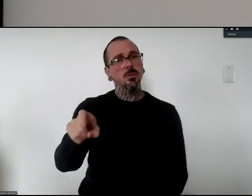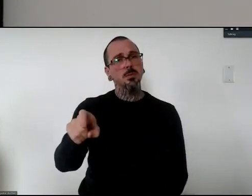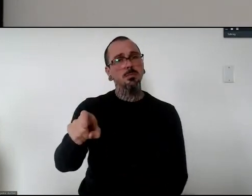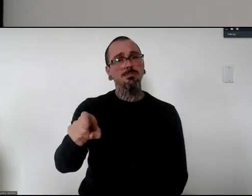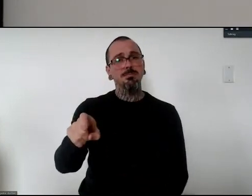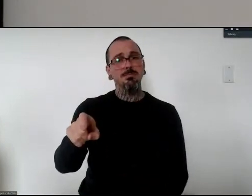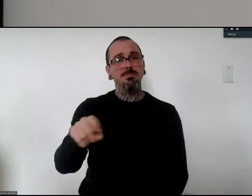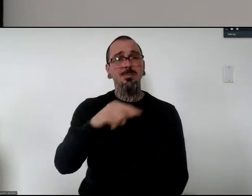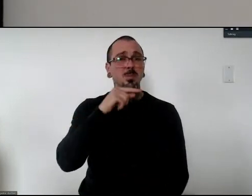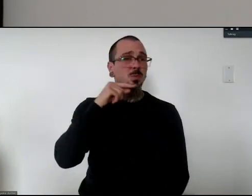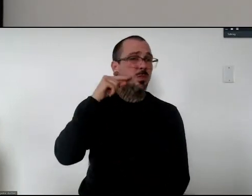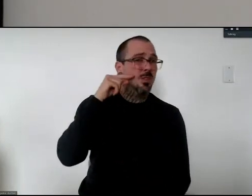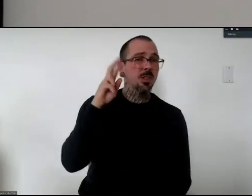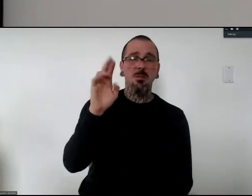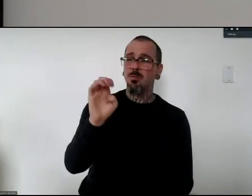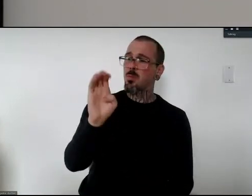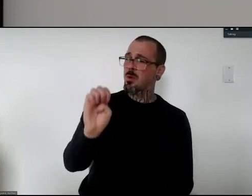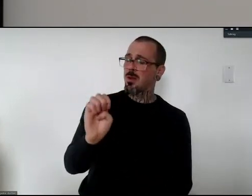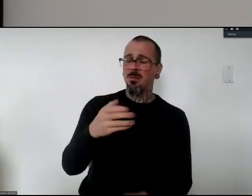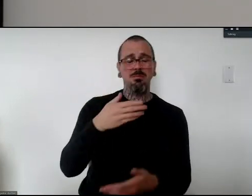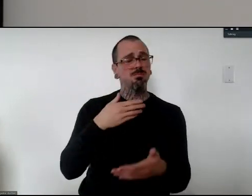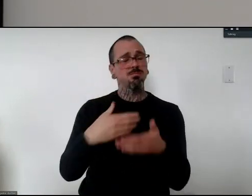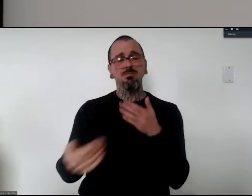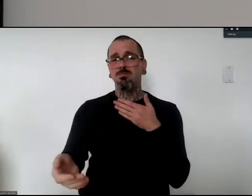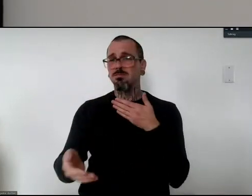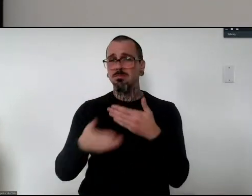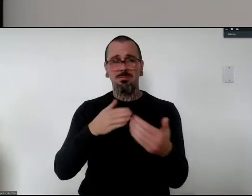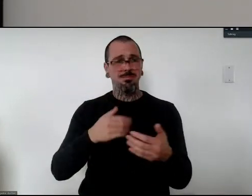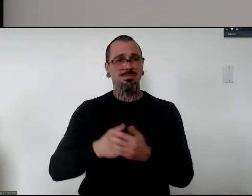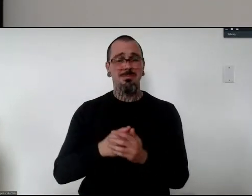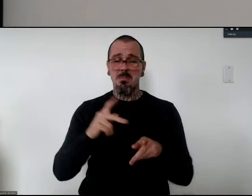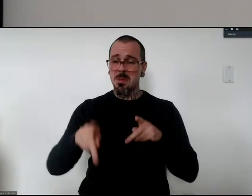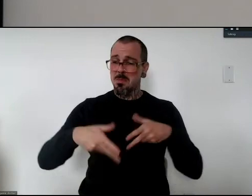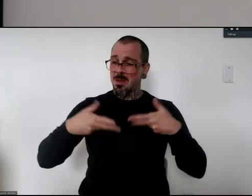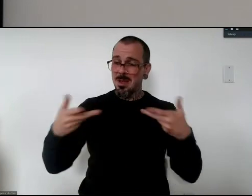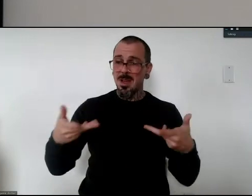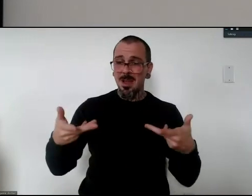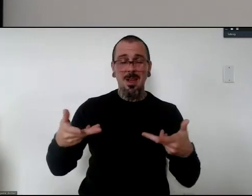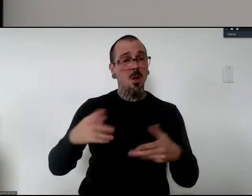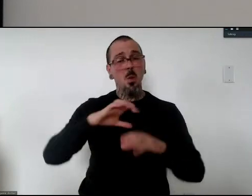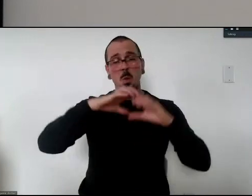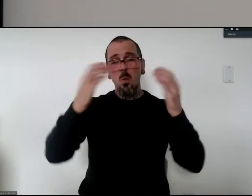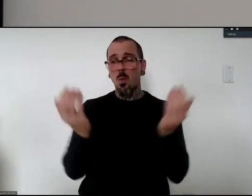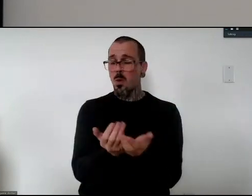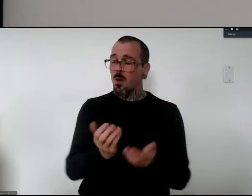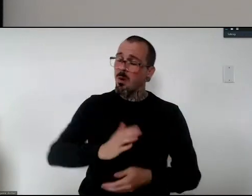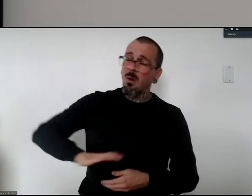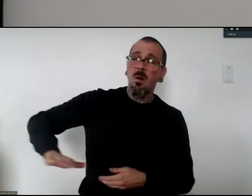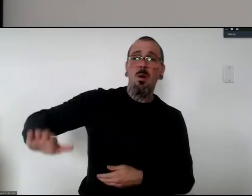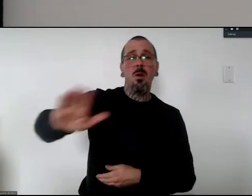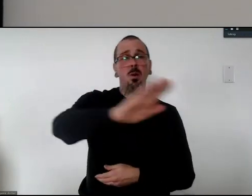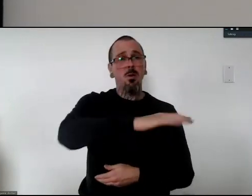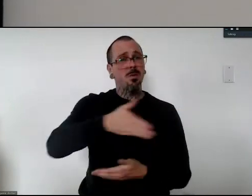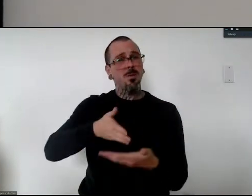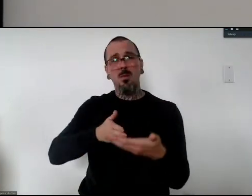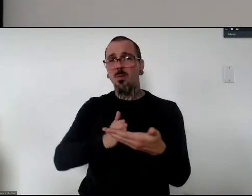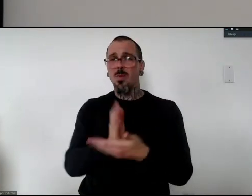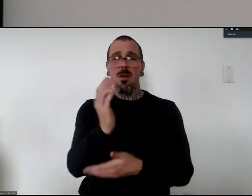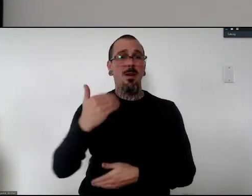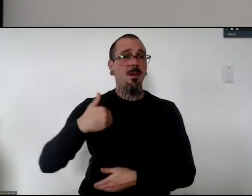race, each one of us and everyone here today and all around the world has the right to feel